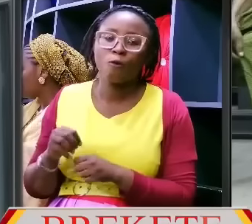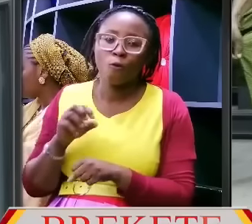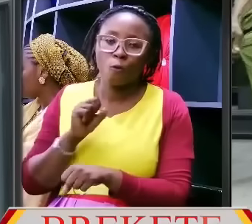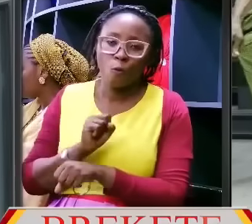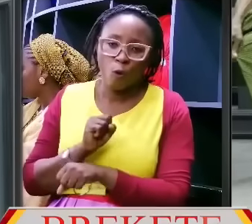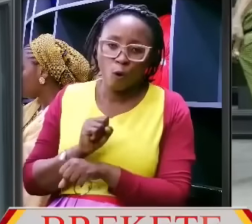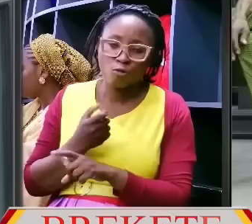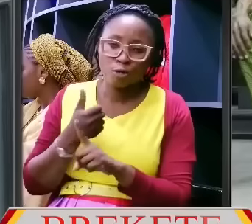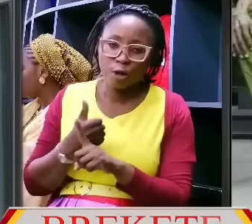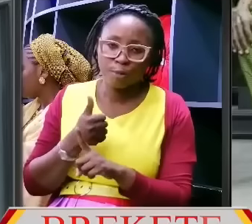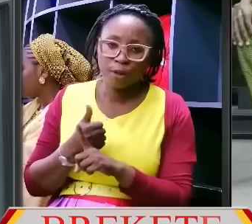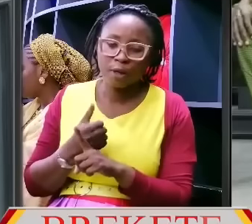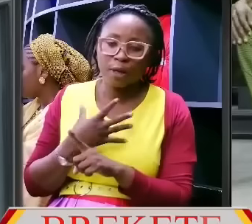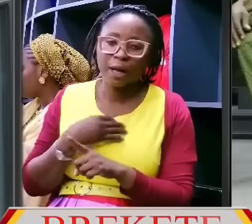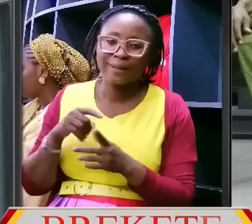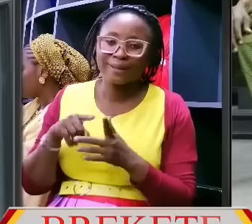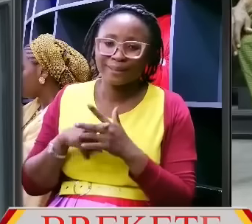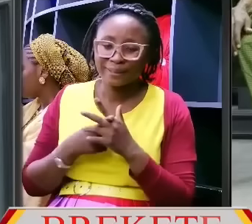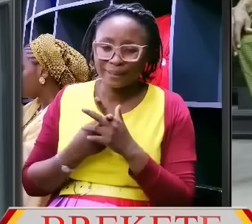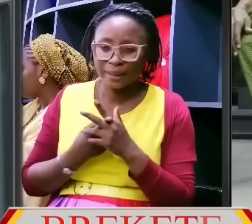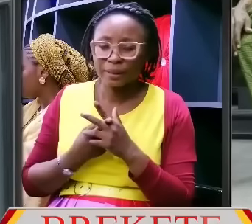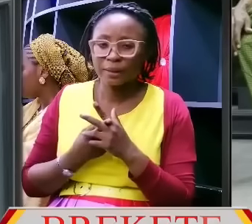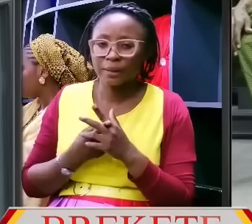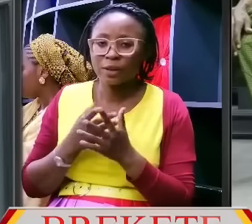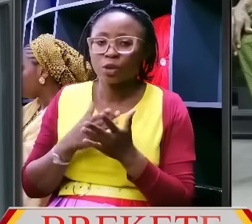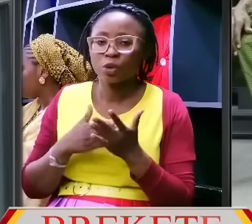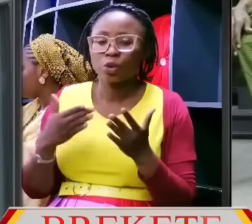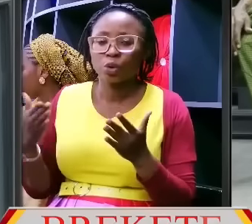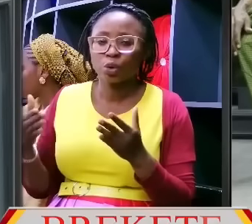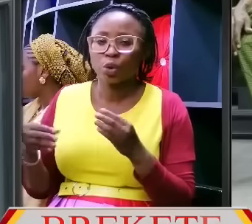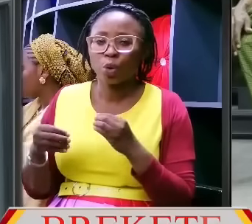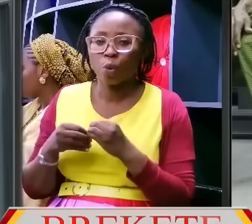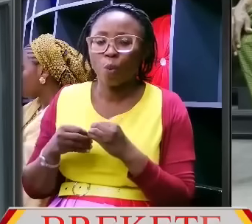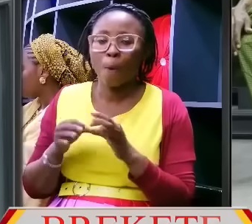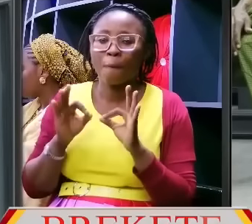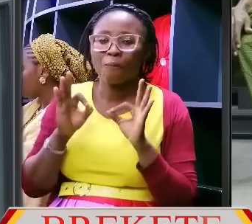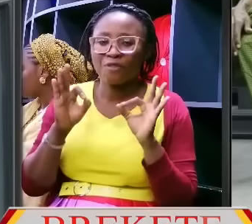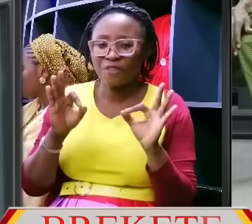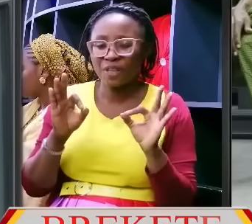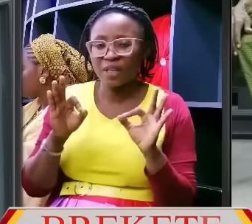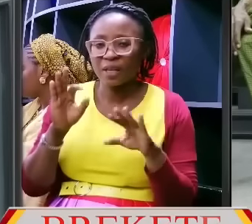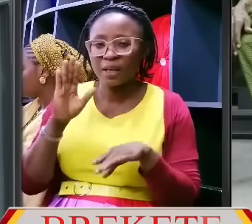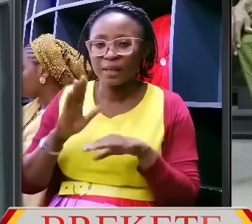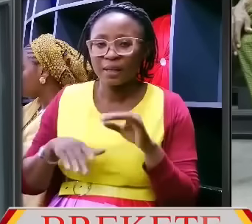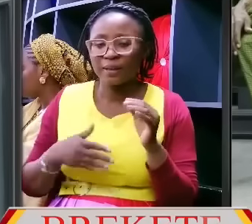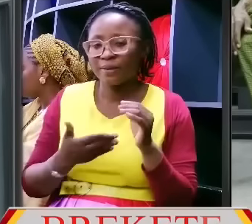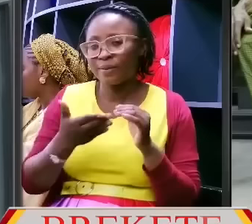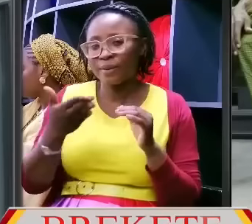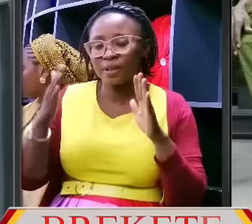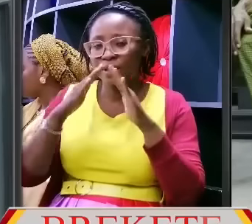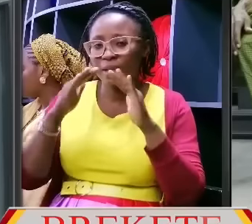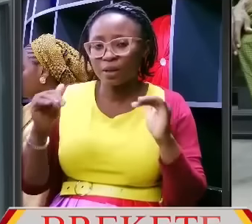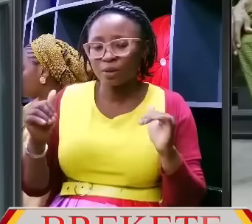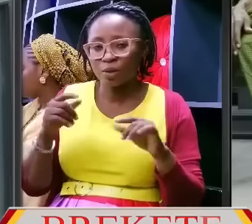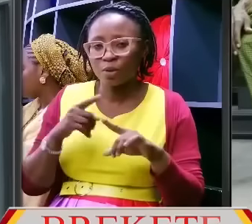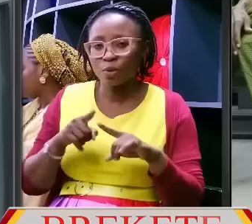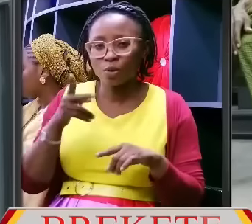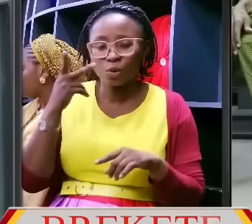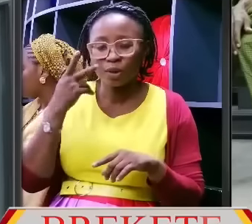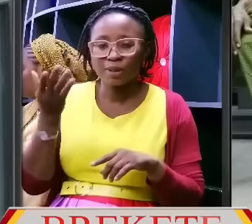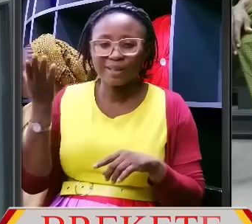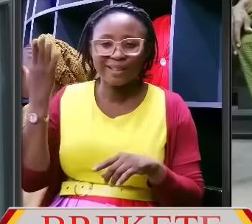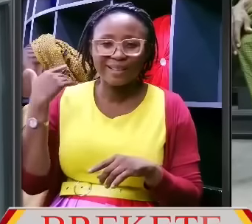themselves. May them start something more befitting than this one. But you see, this